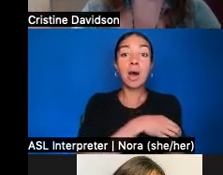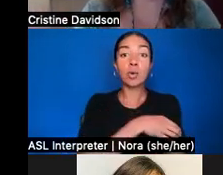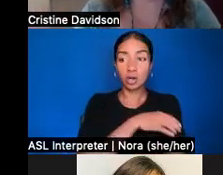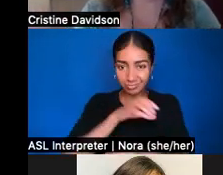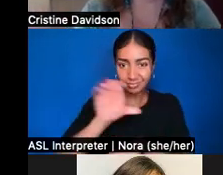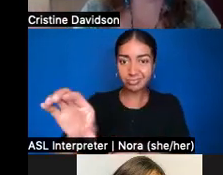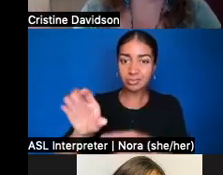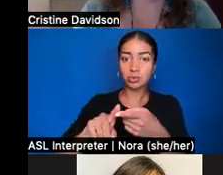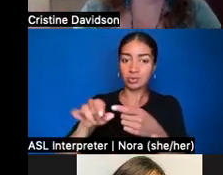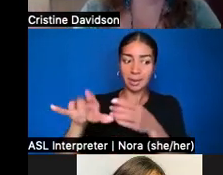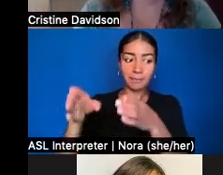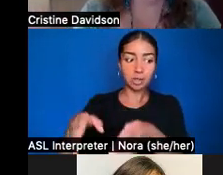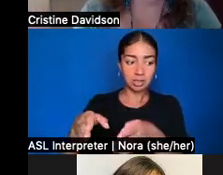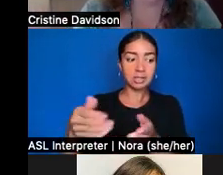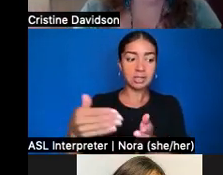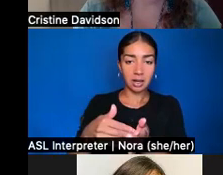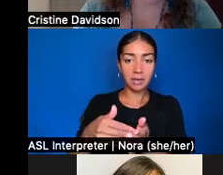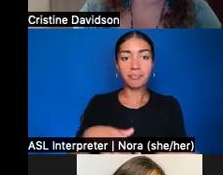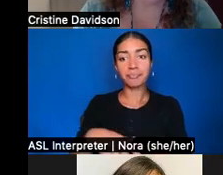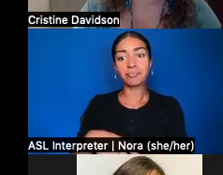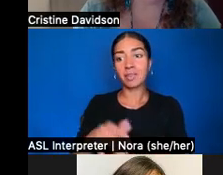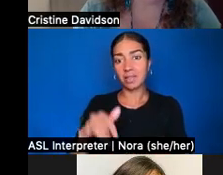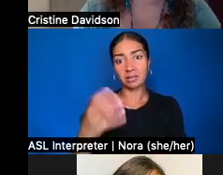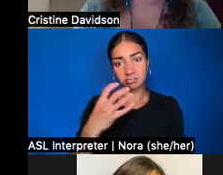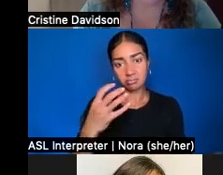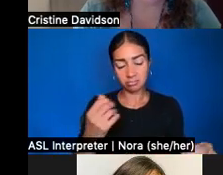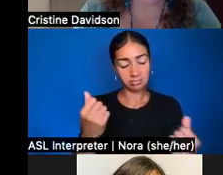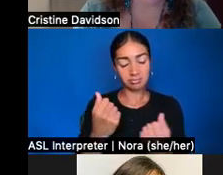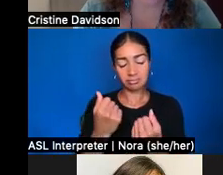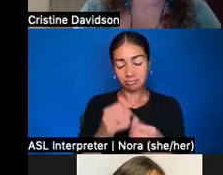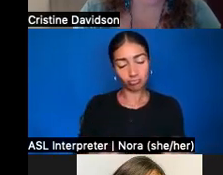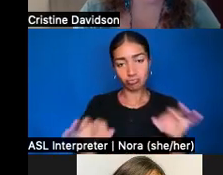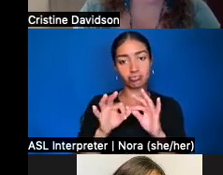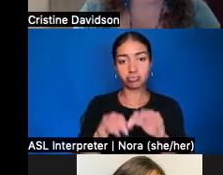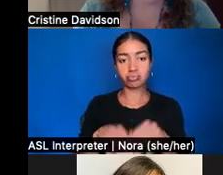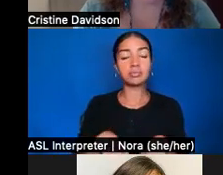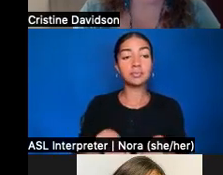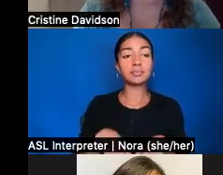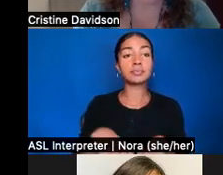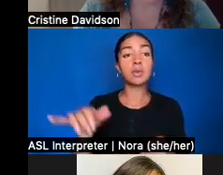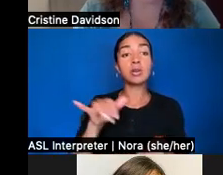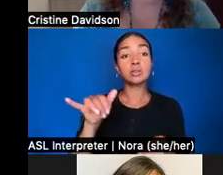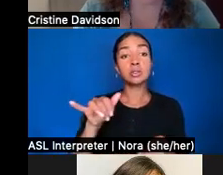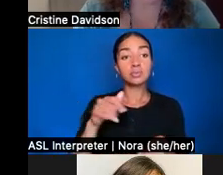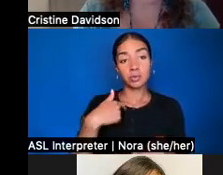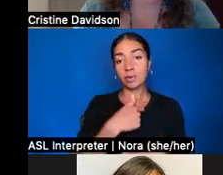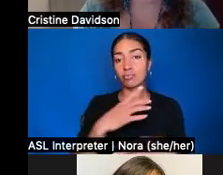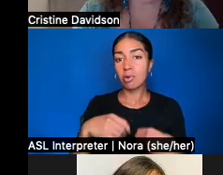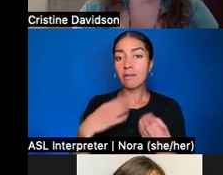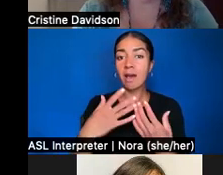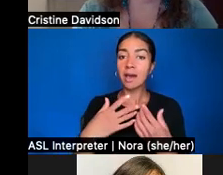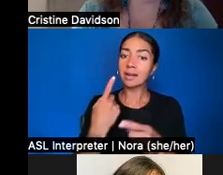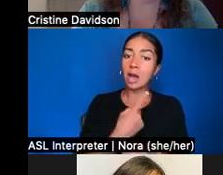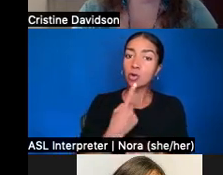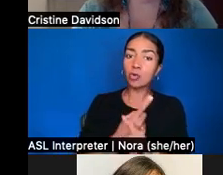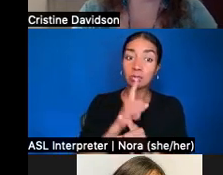right? Okay. We also provide an accurate and thorough information on their options,